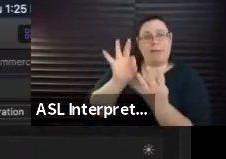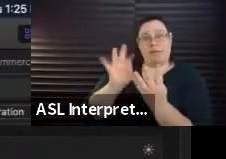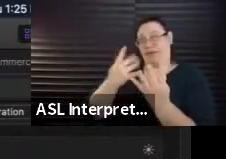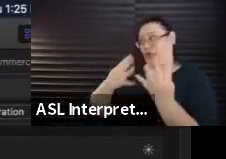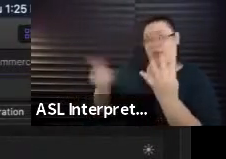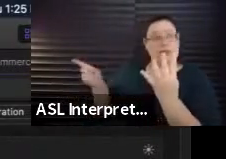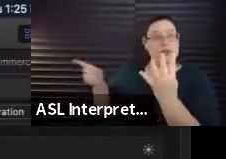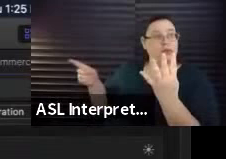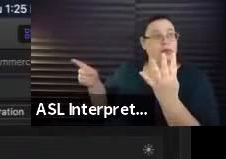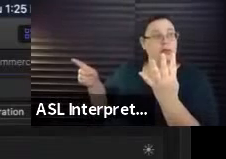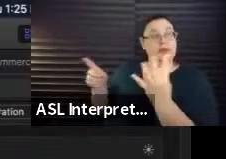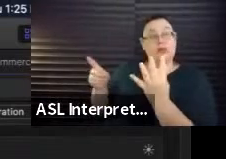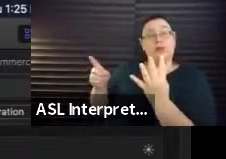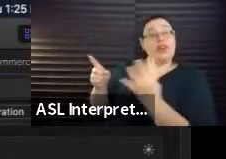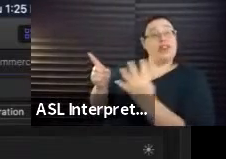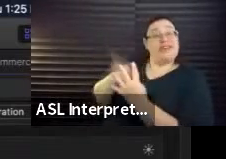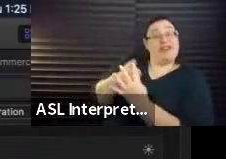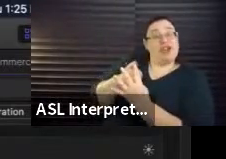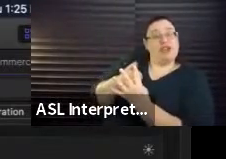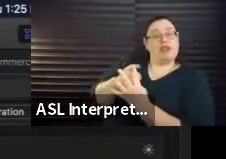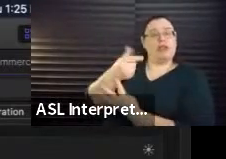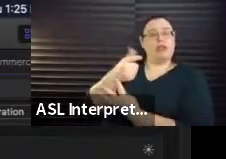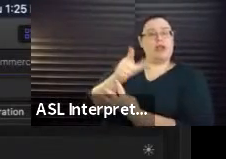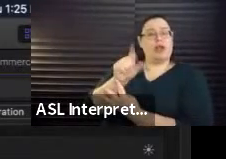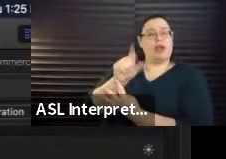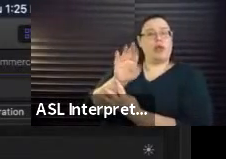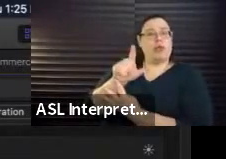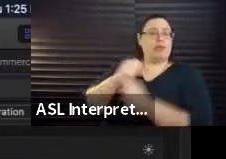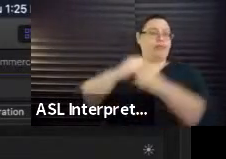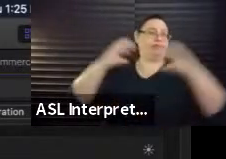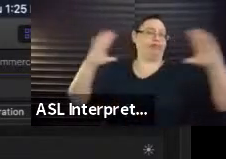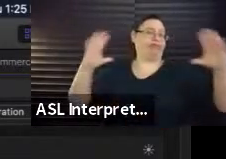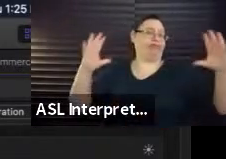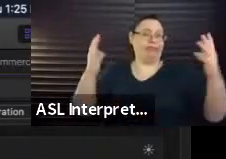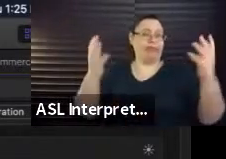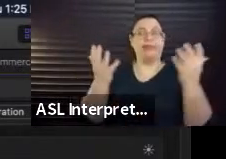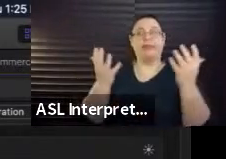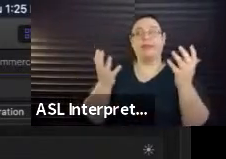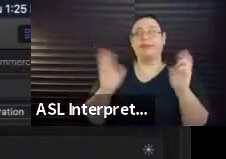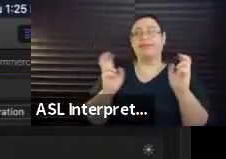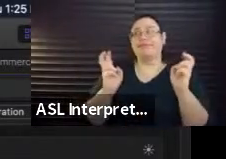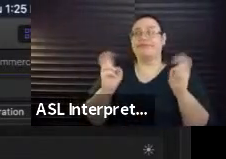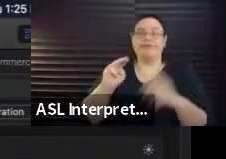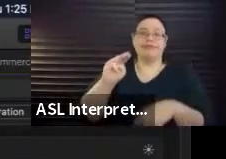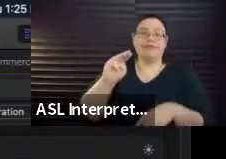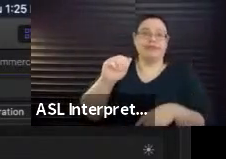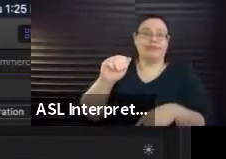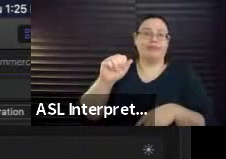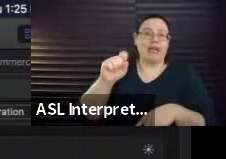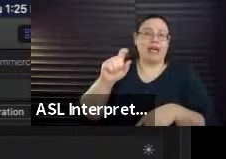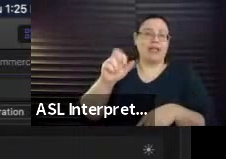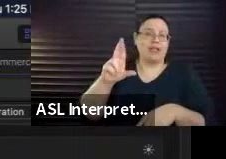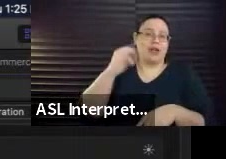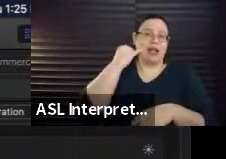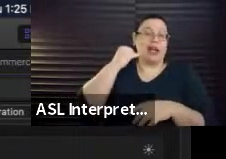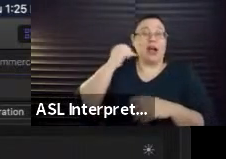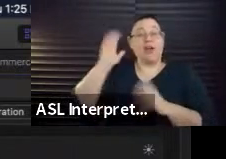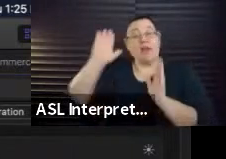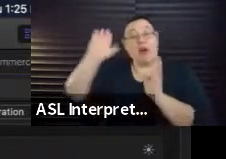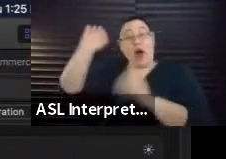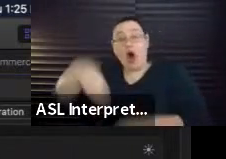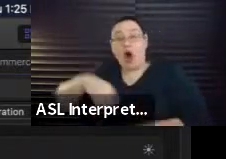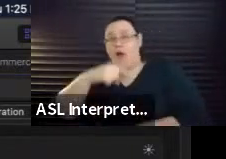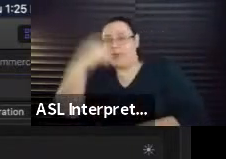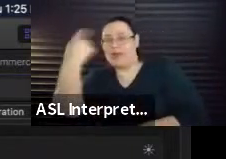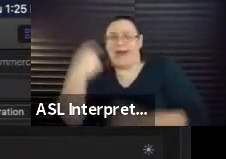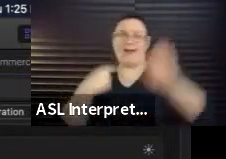global puck for basically it's kind of like the master switch where you can go to all black or all white,